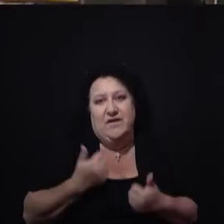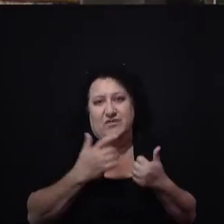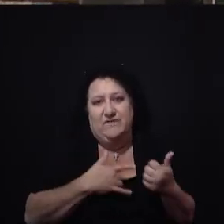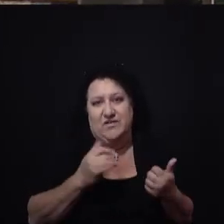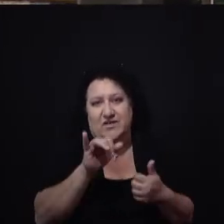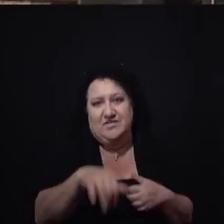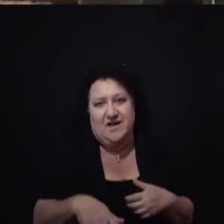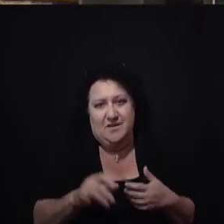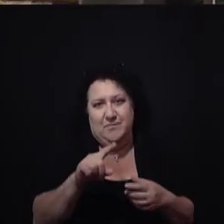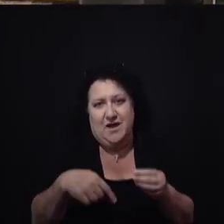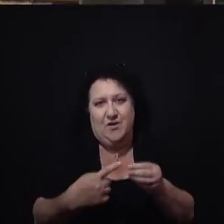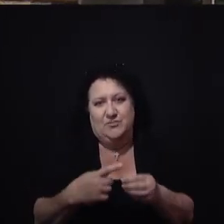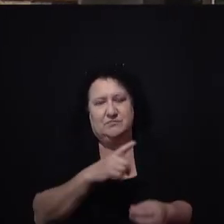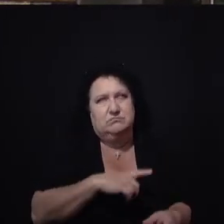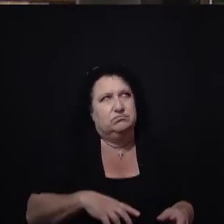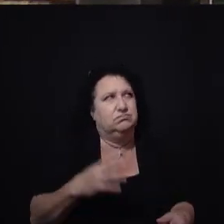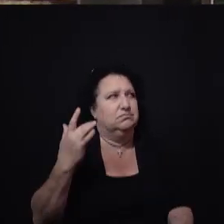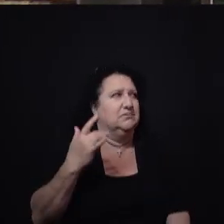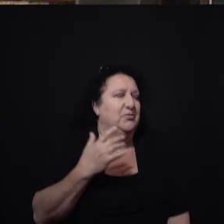have mercy.